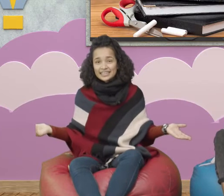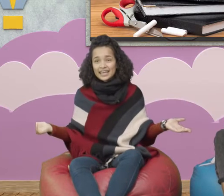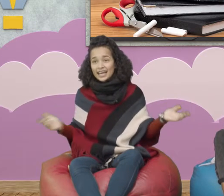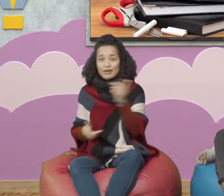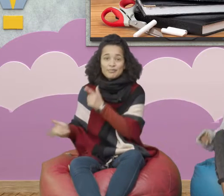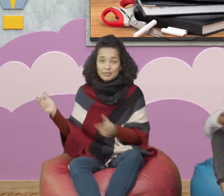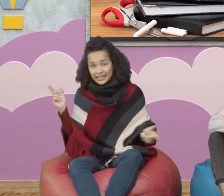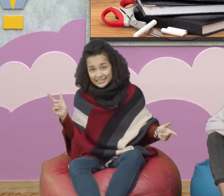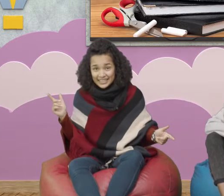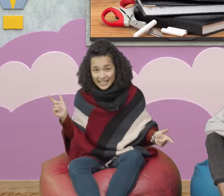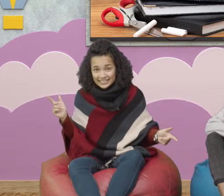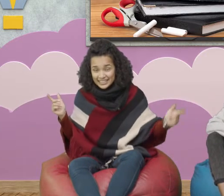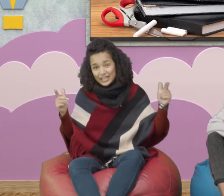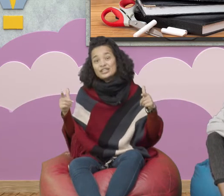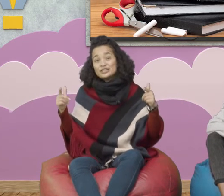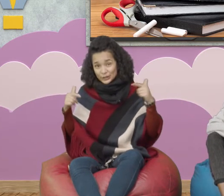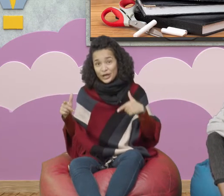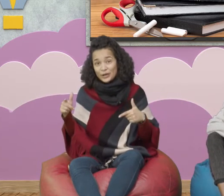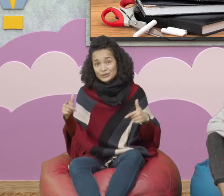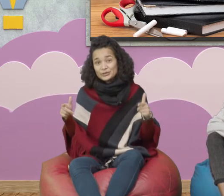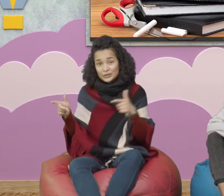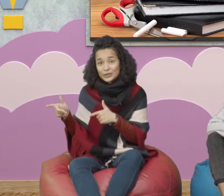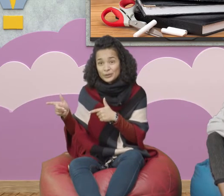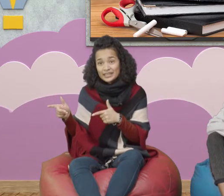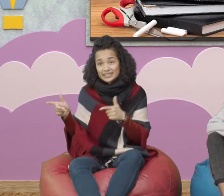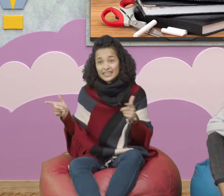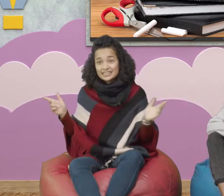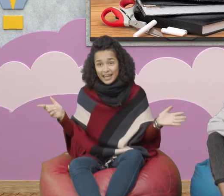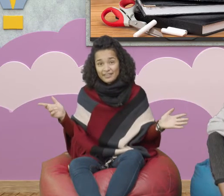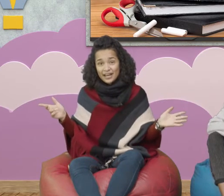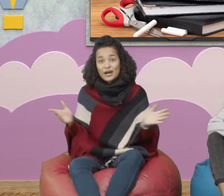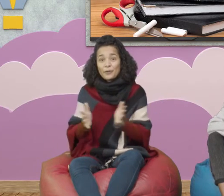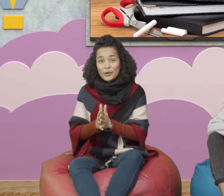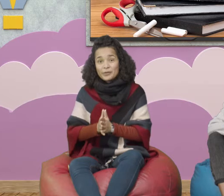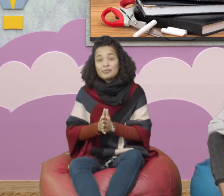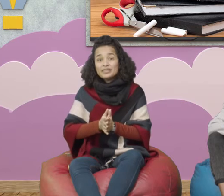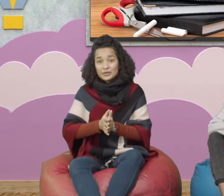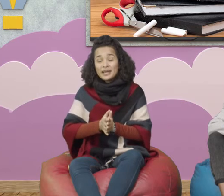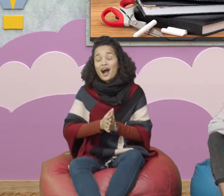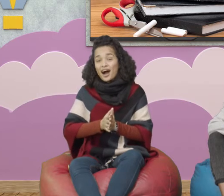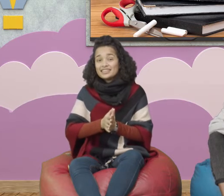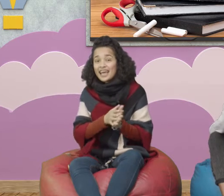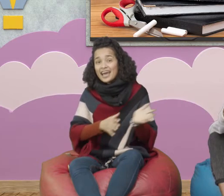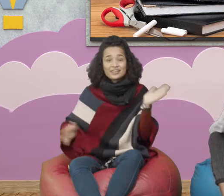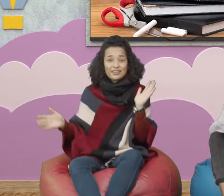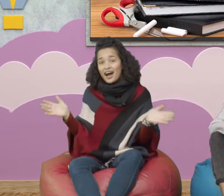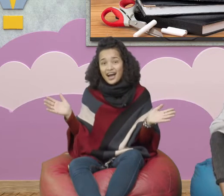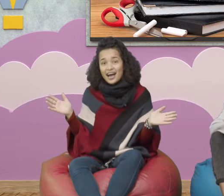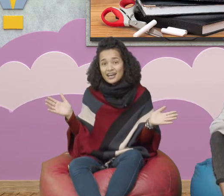that brings us to go to the coolest things ever. We will be doing arts